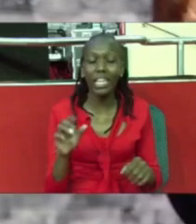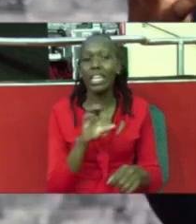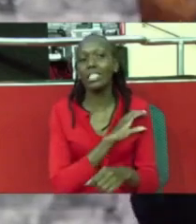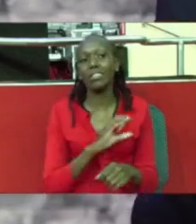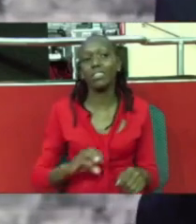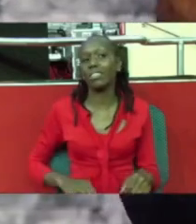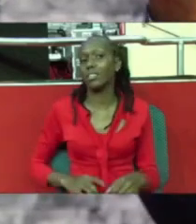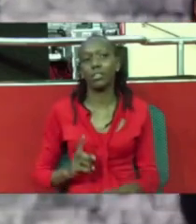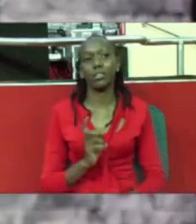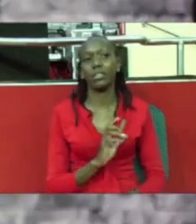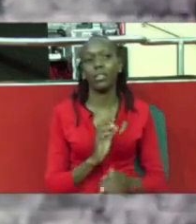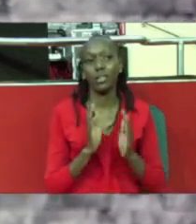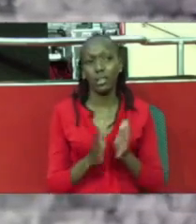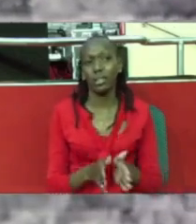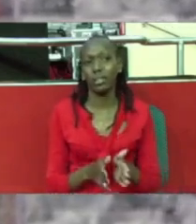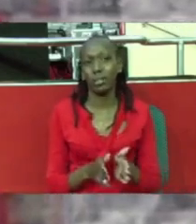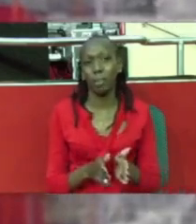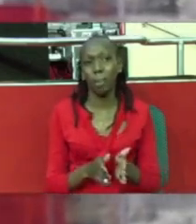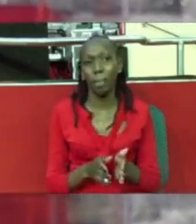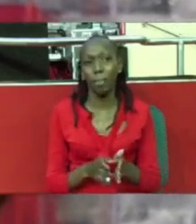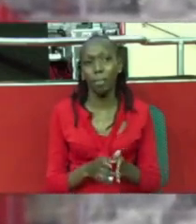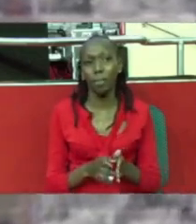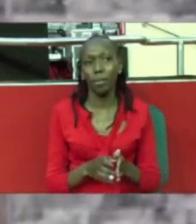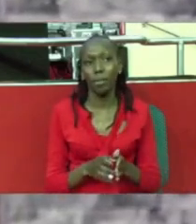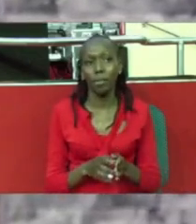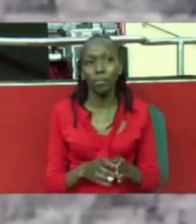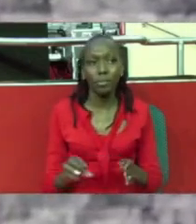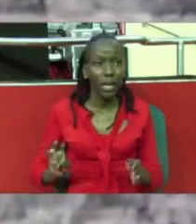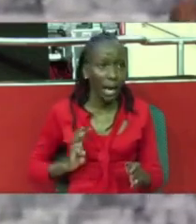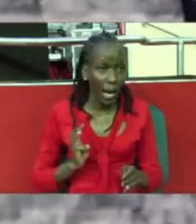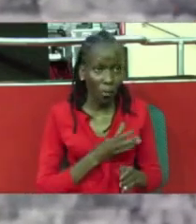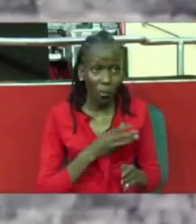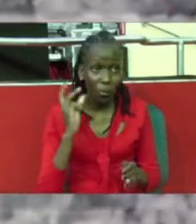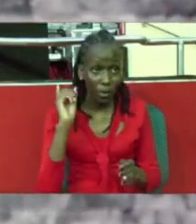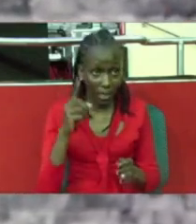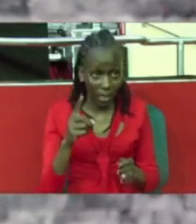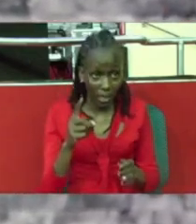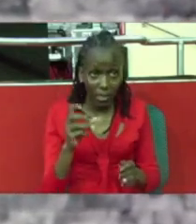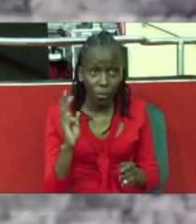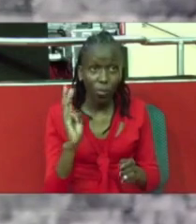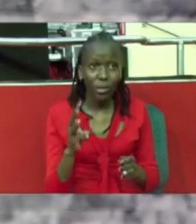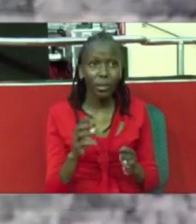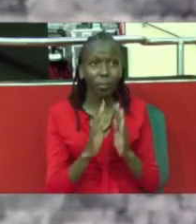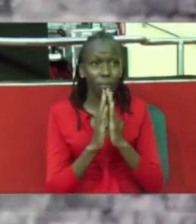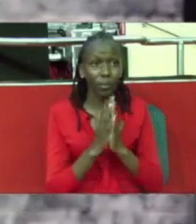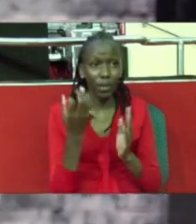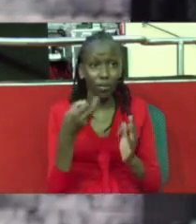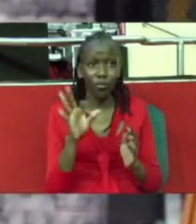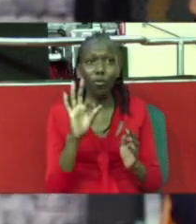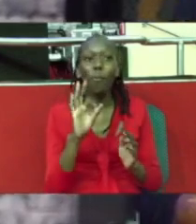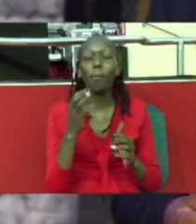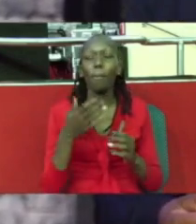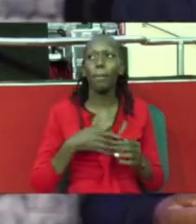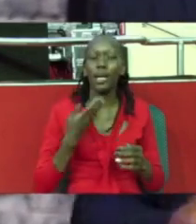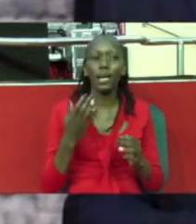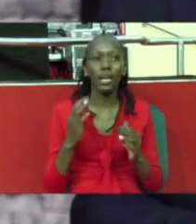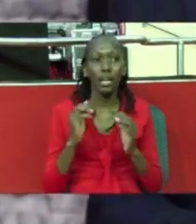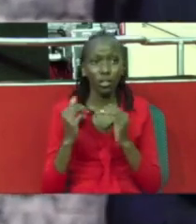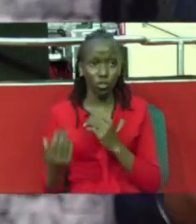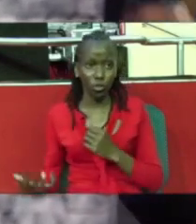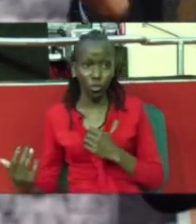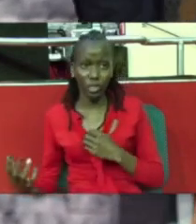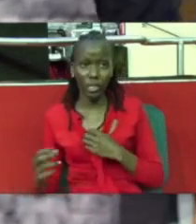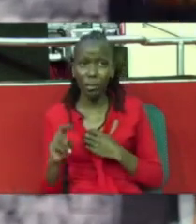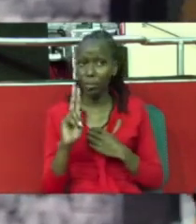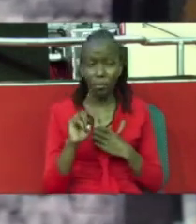Si mahali pangu pekee. I will not only pray for my children. Sitaombea watoto wangu pekee. But I'm going to close myself inside the house of